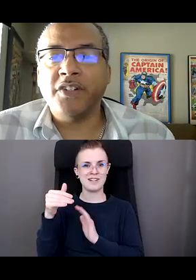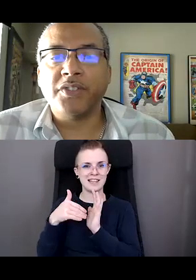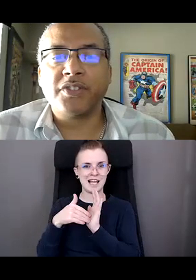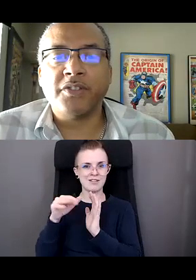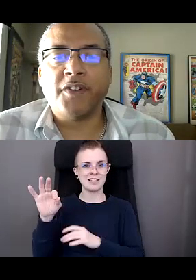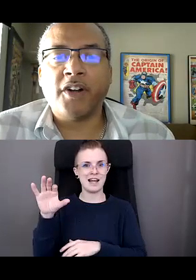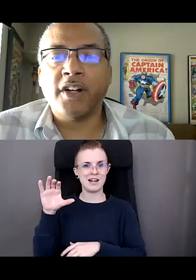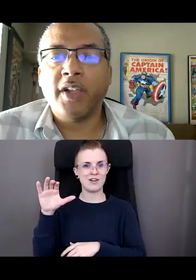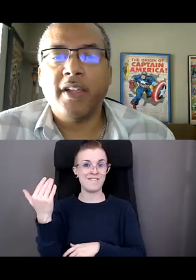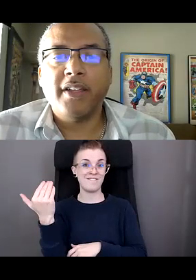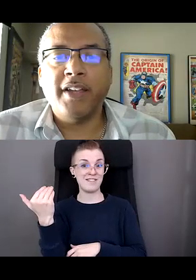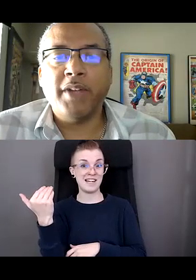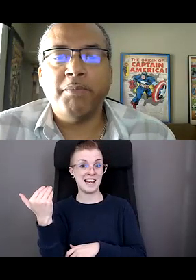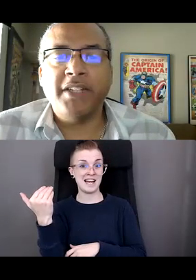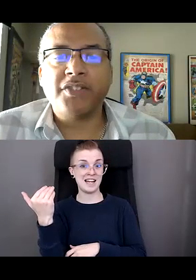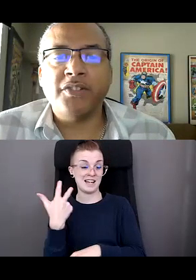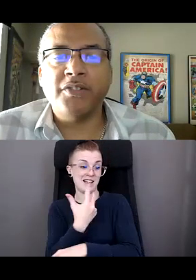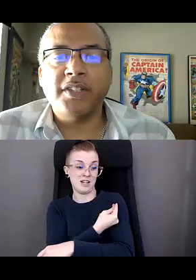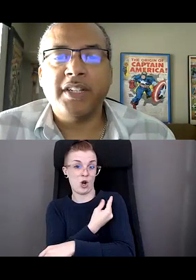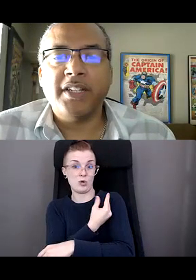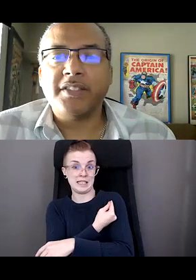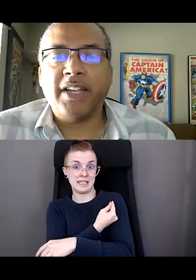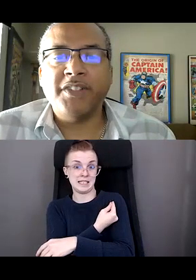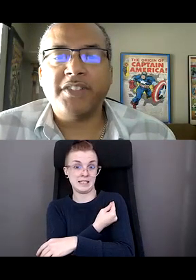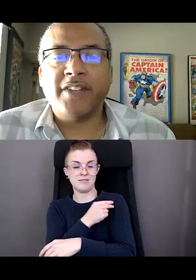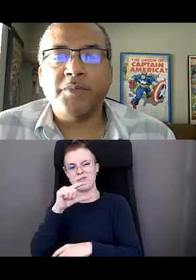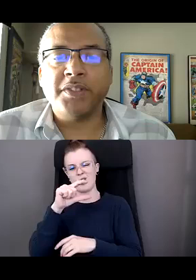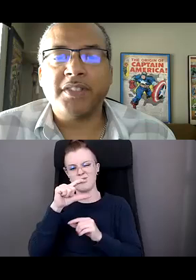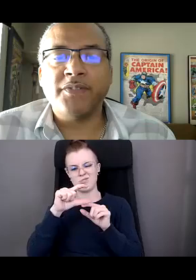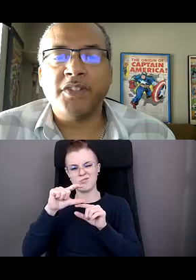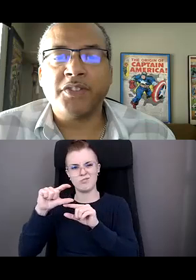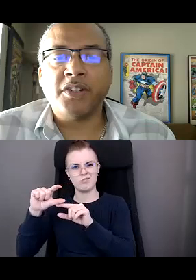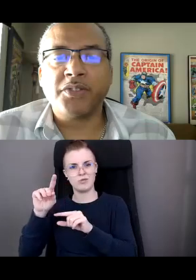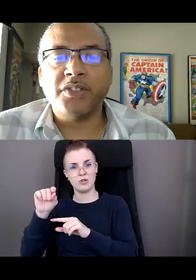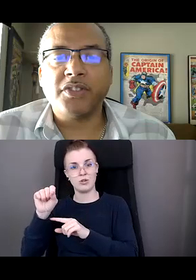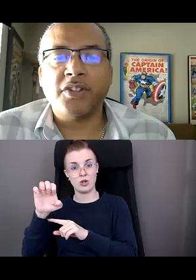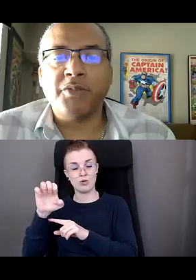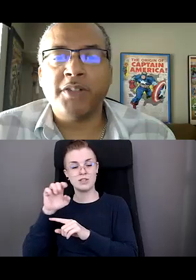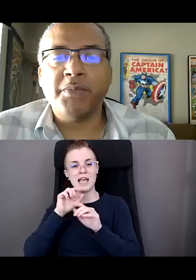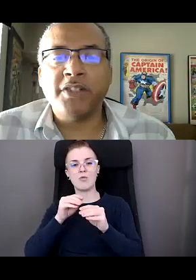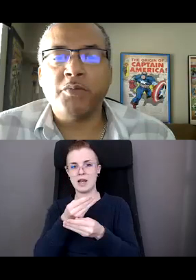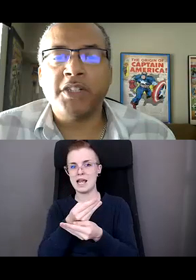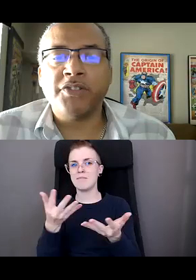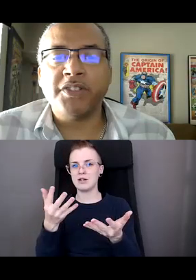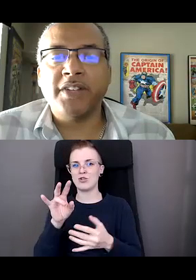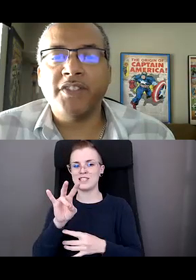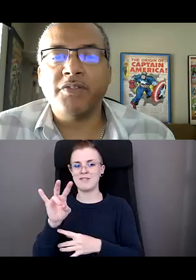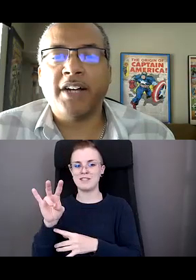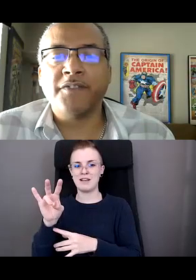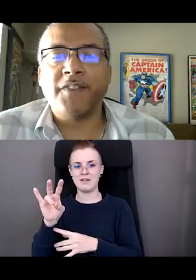40,417,915 doses so far, and we administered 77% of those doses,